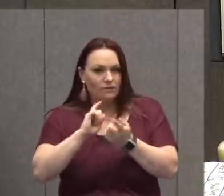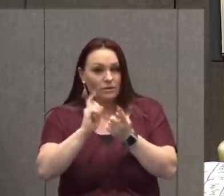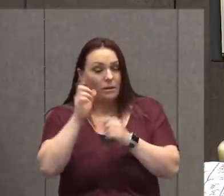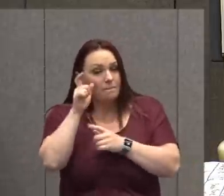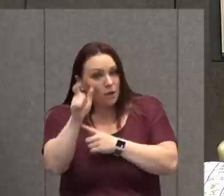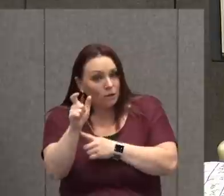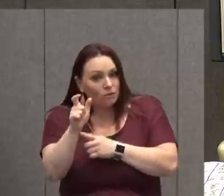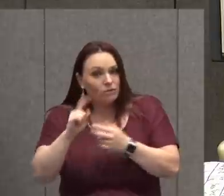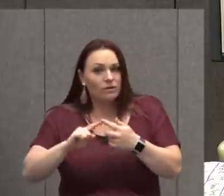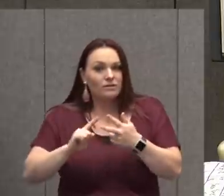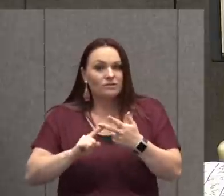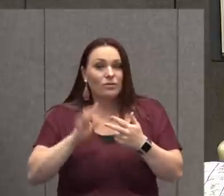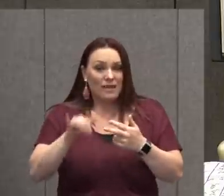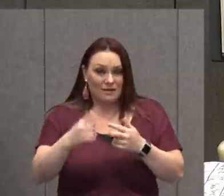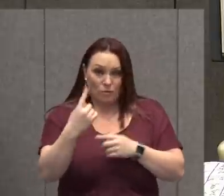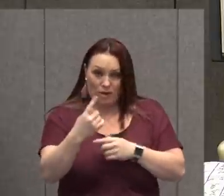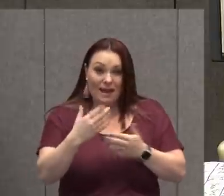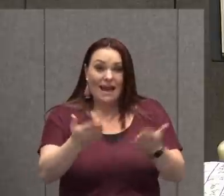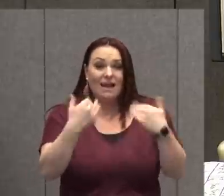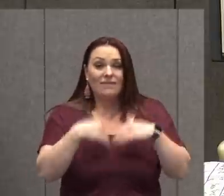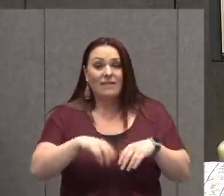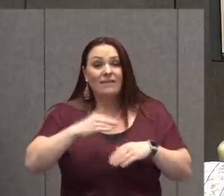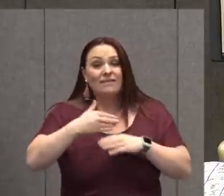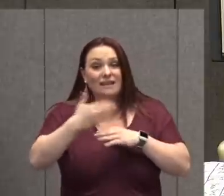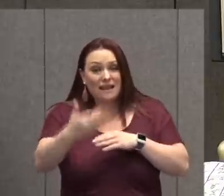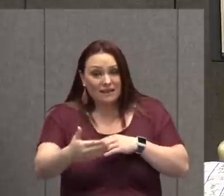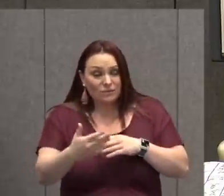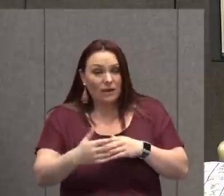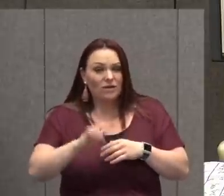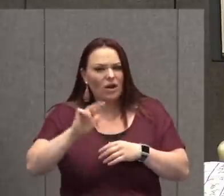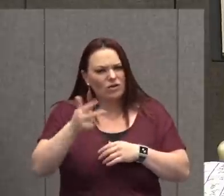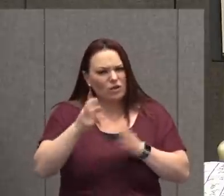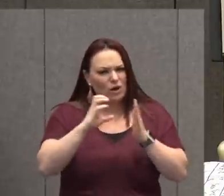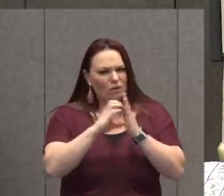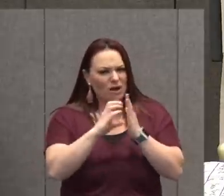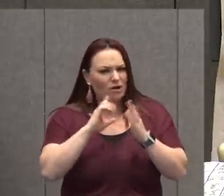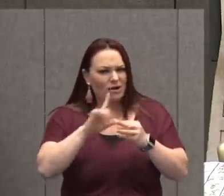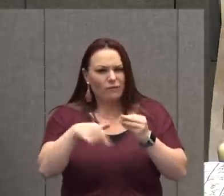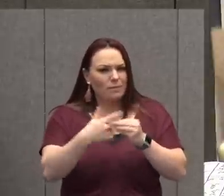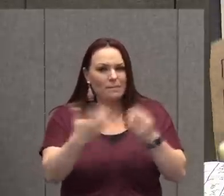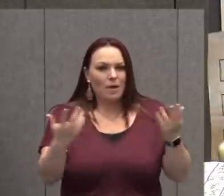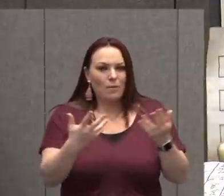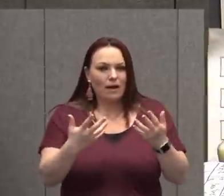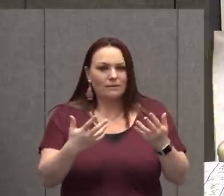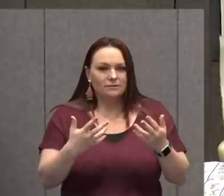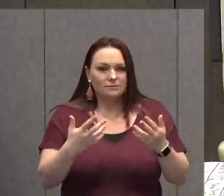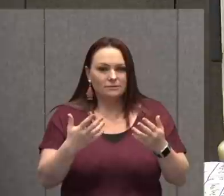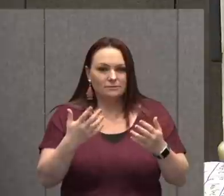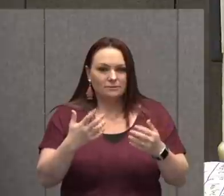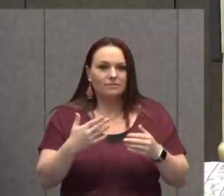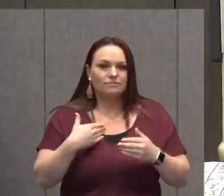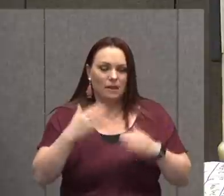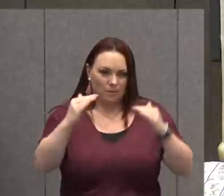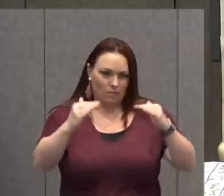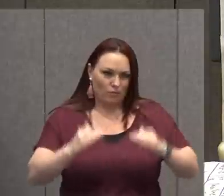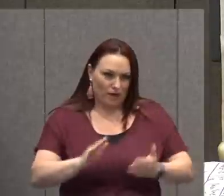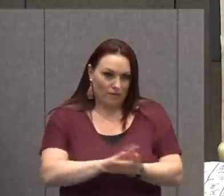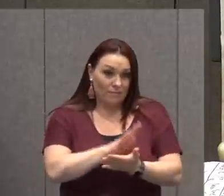third paragraph's going to be about? Let's look at the chart up here. Let me move this down so you can see the whole